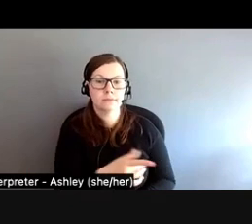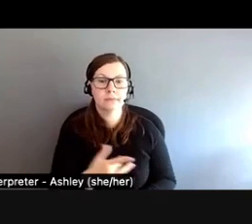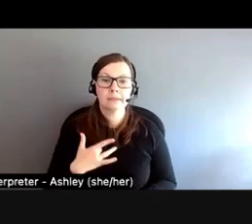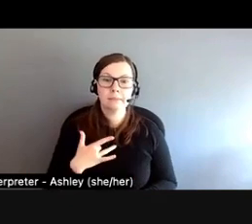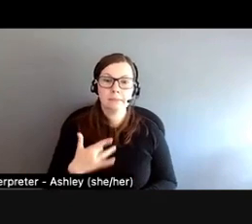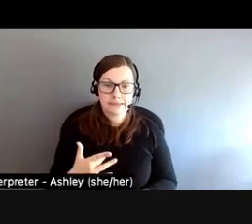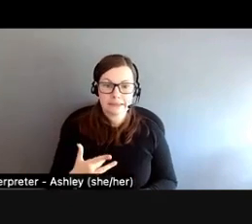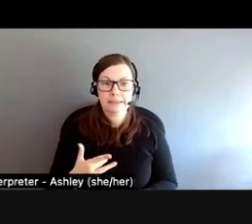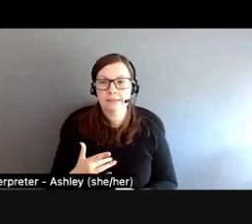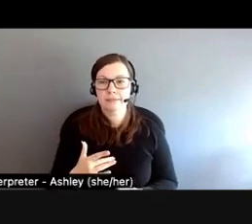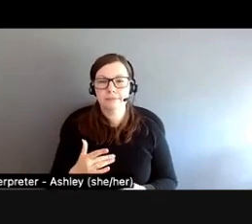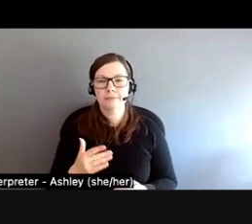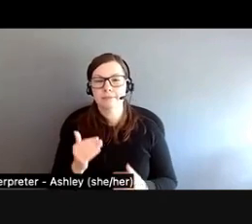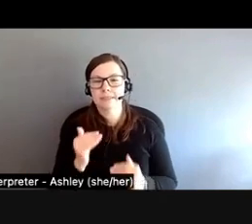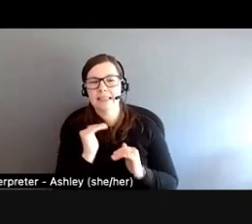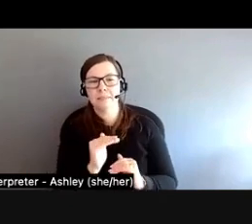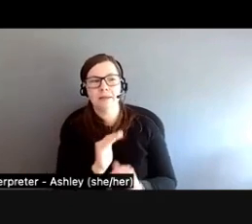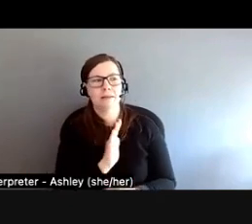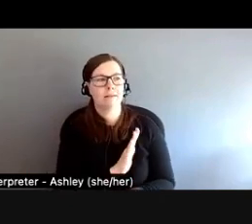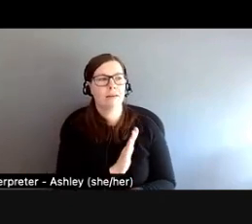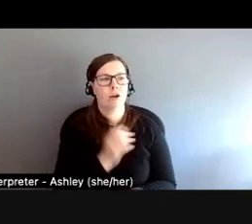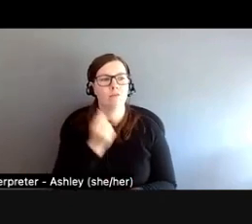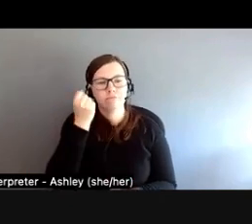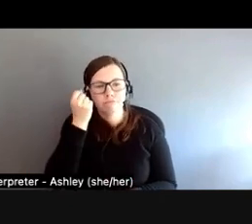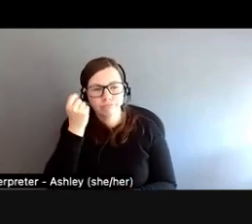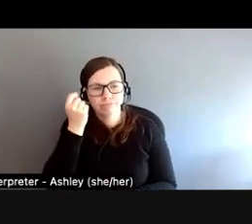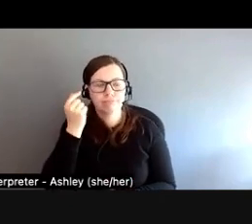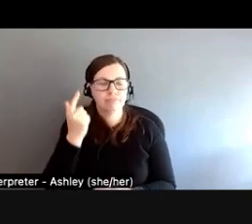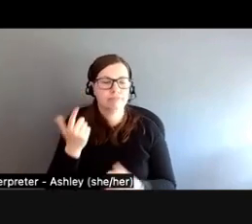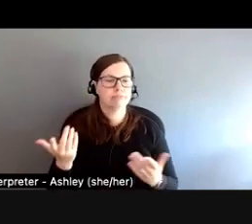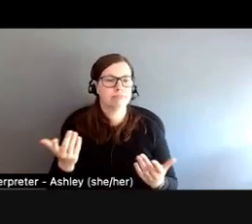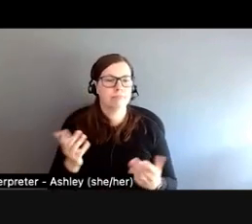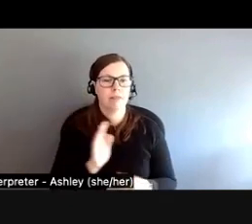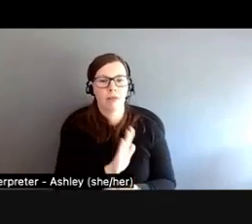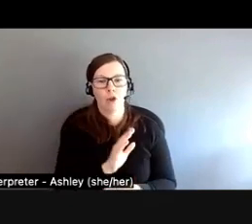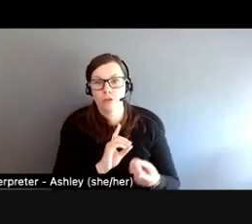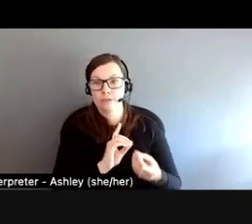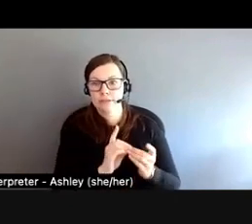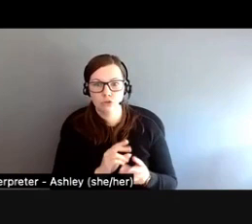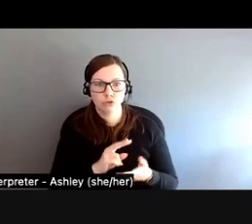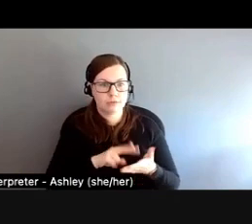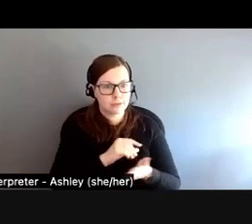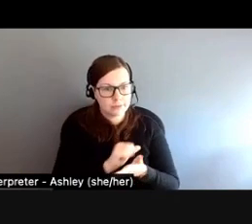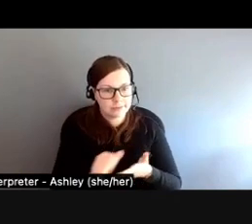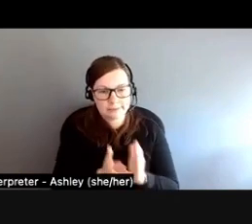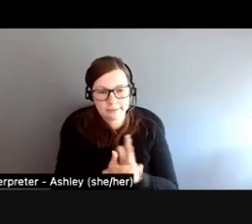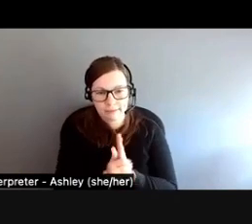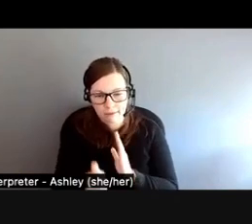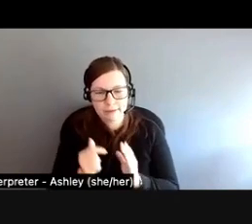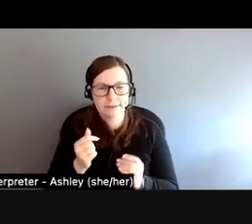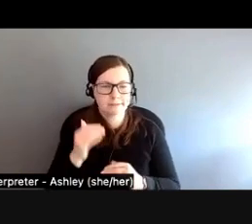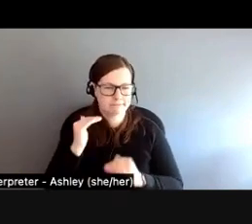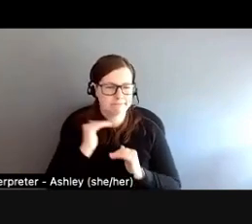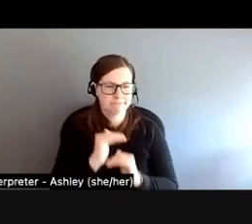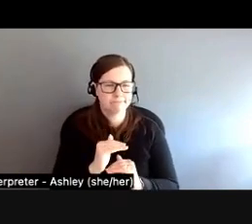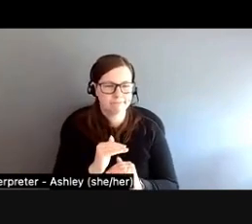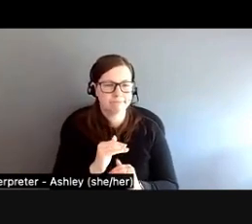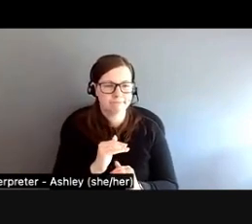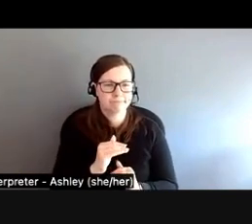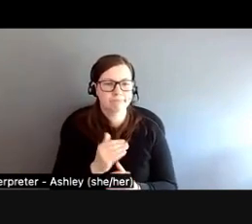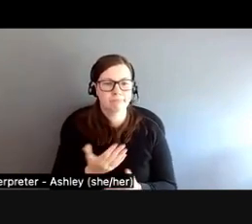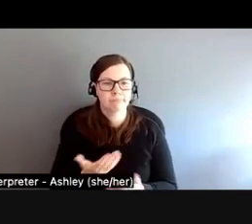limited comprehension, limited digital literacy skills. They have harder skills